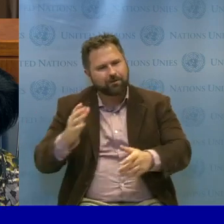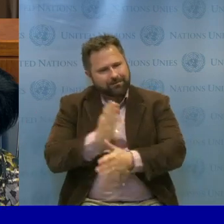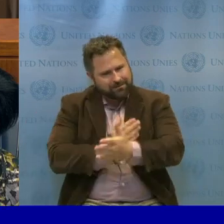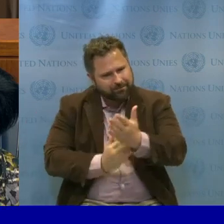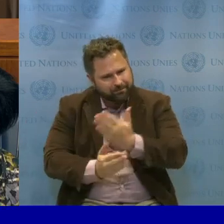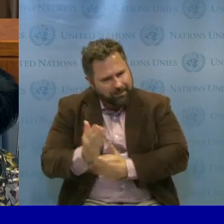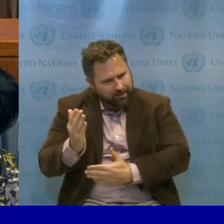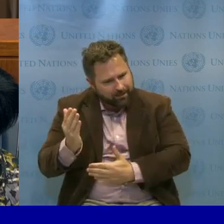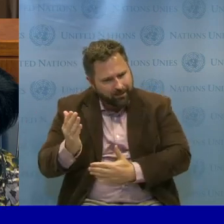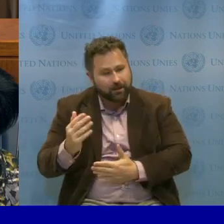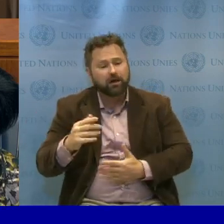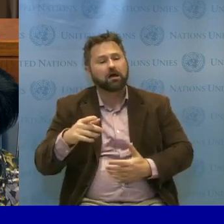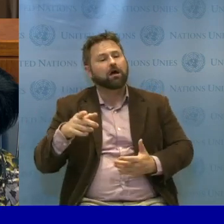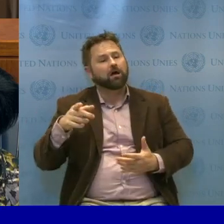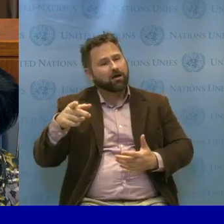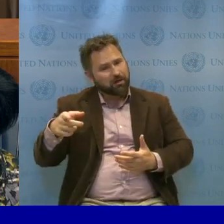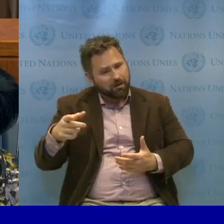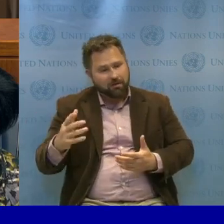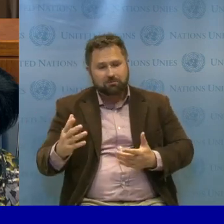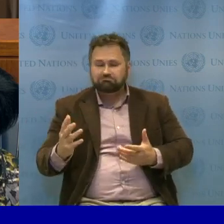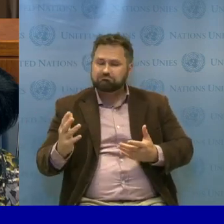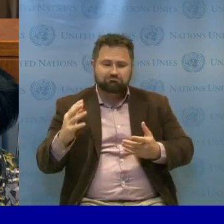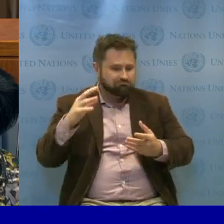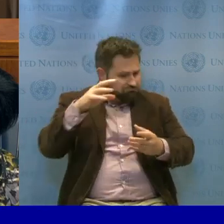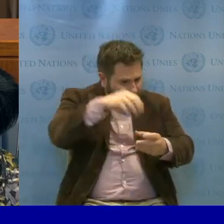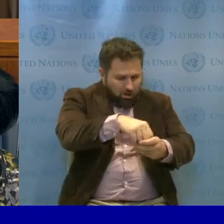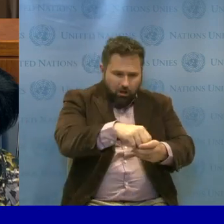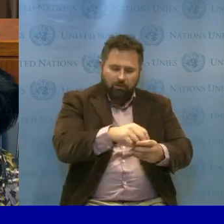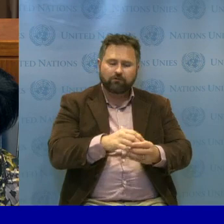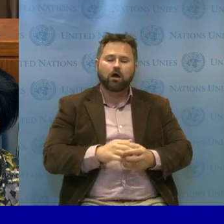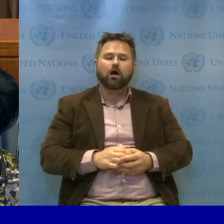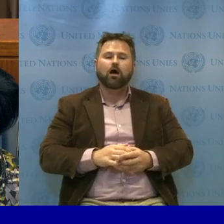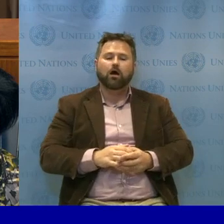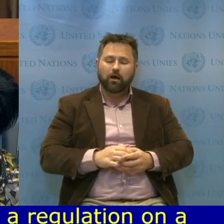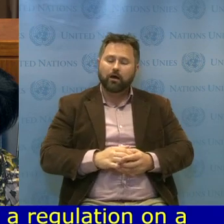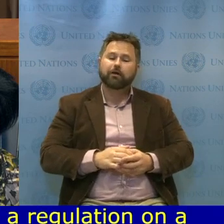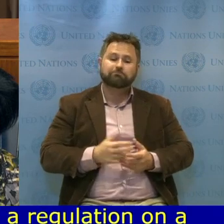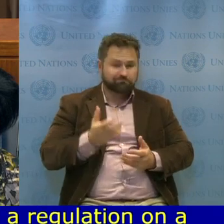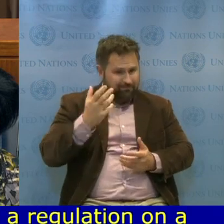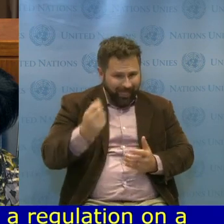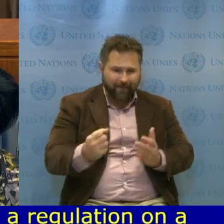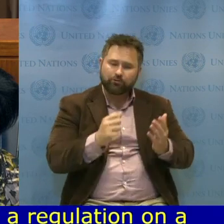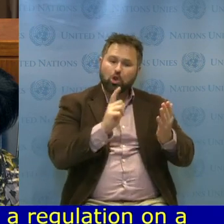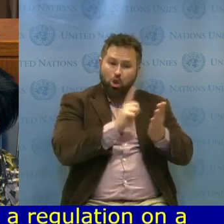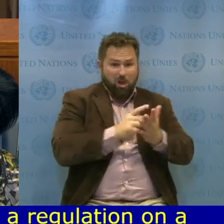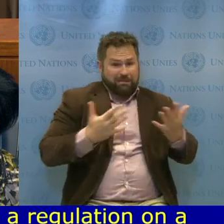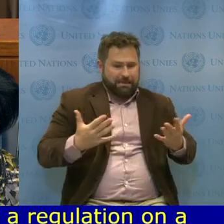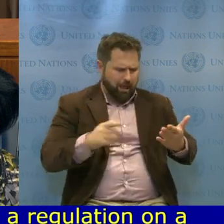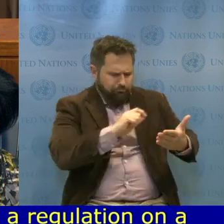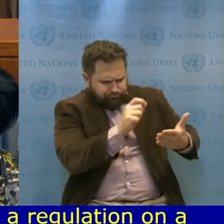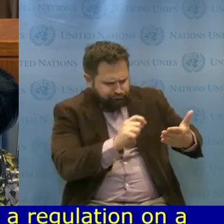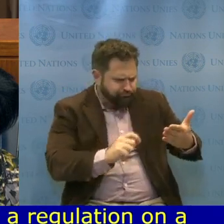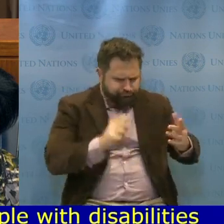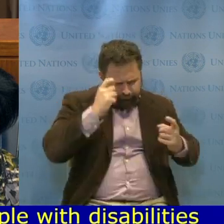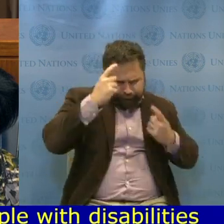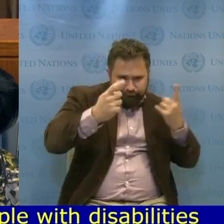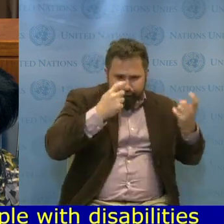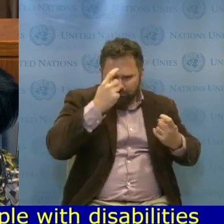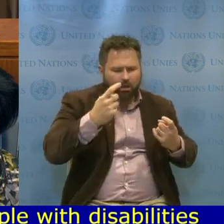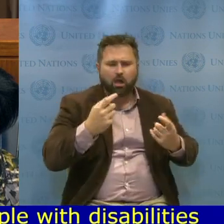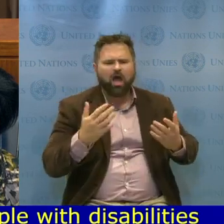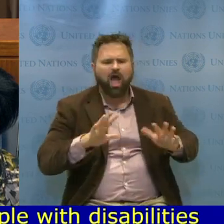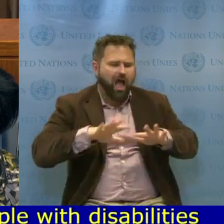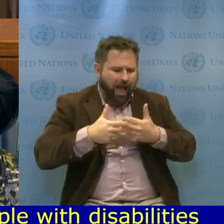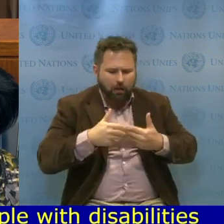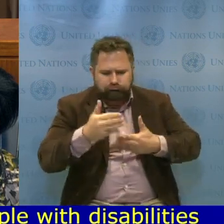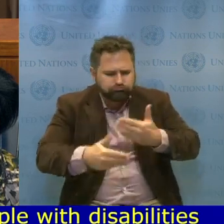With the participation of persons with disabilities, we are drawing up regulations to determine procedures